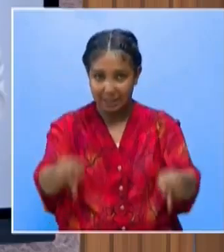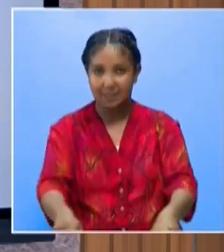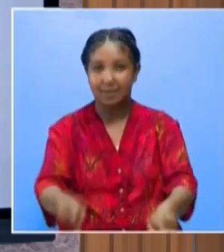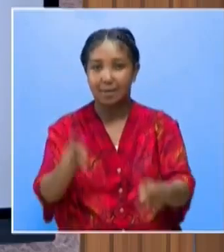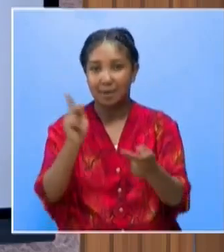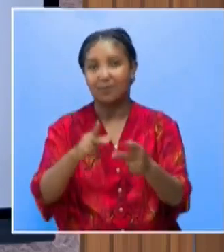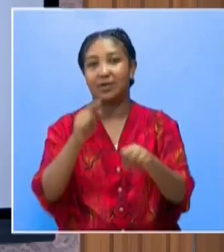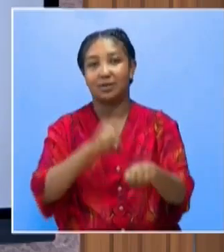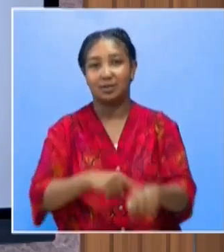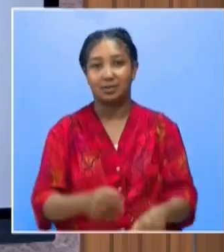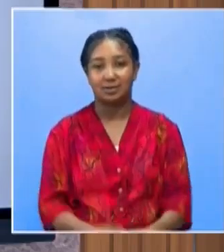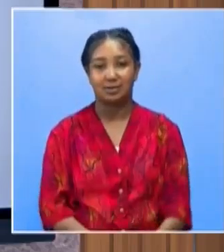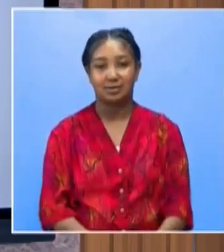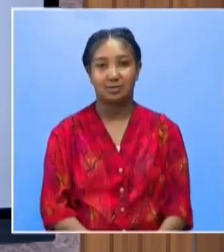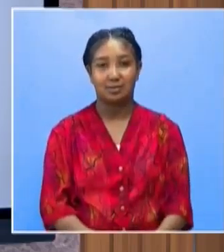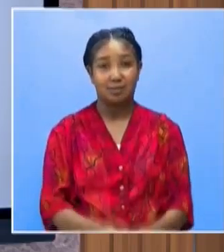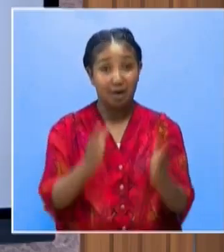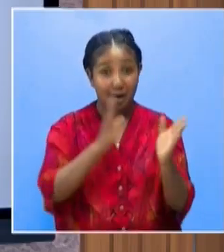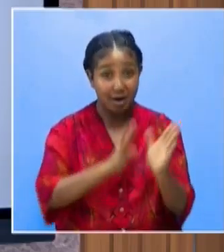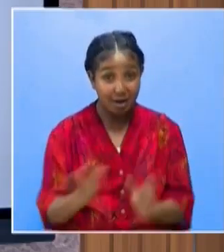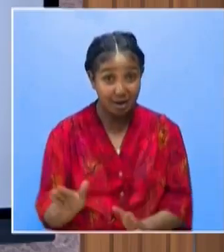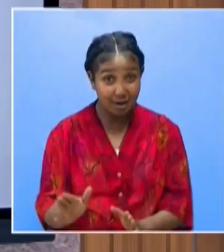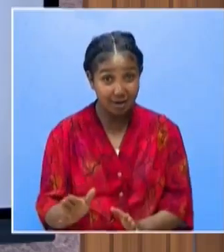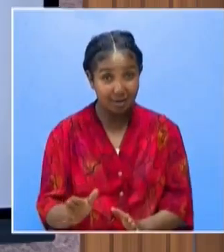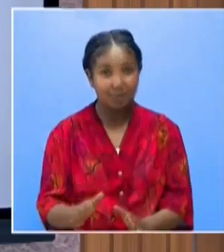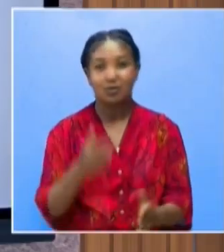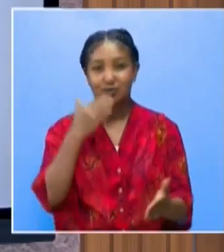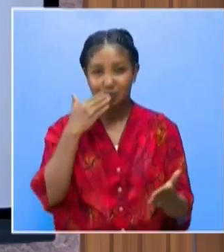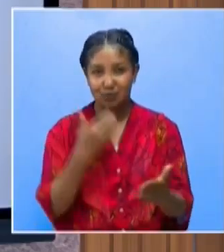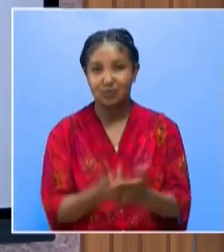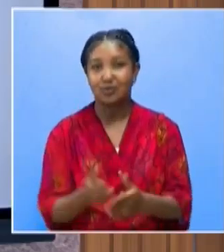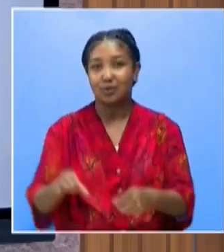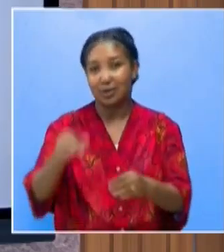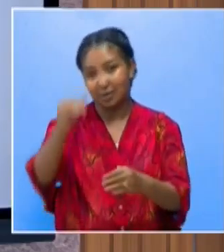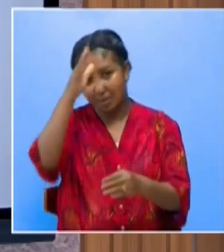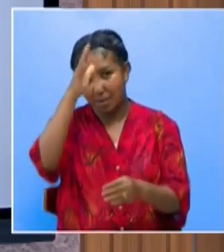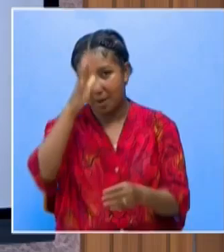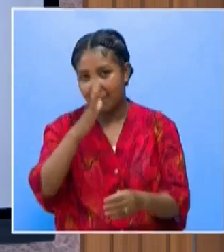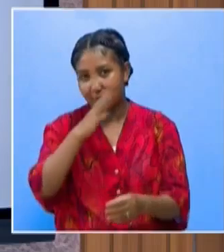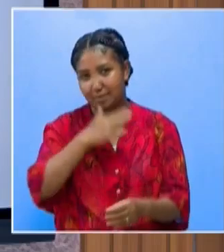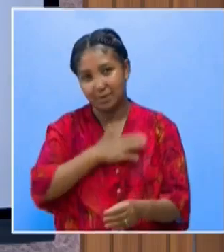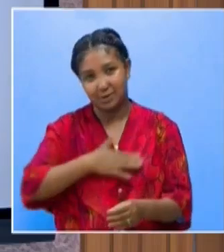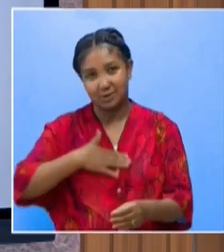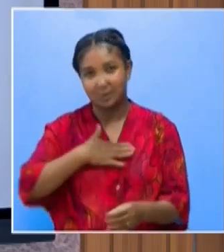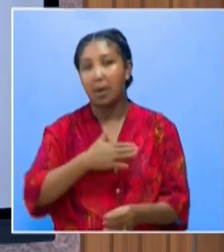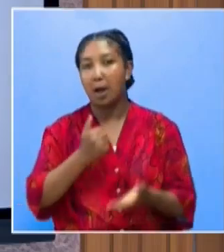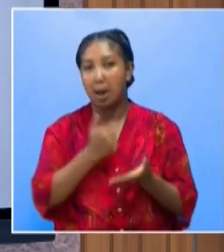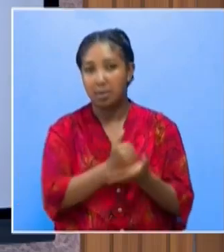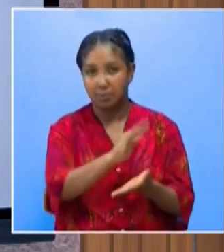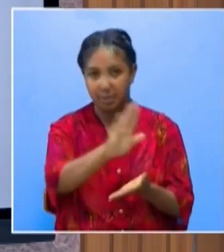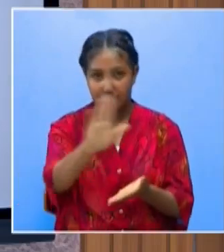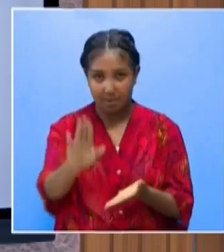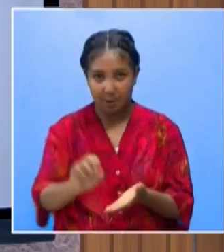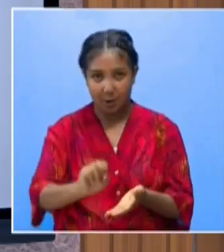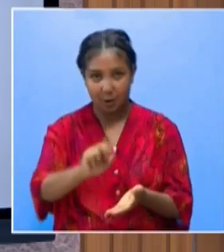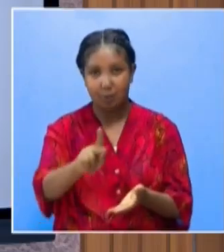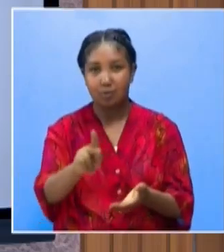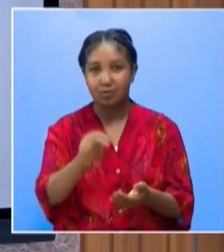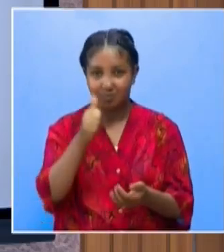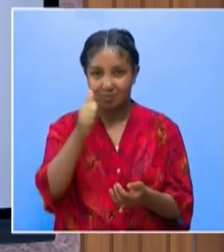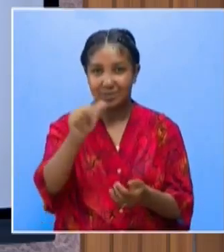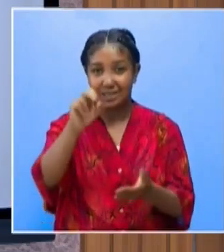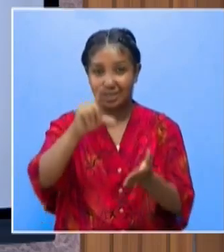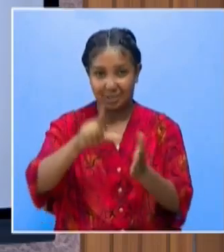perfect. Are you ready? Good, students, parents, please help them. Do it